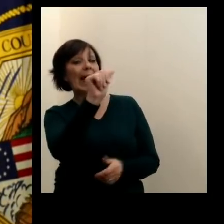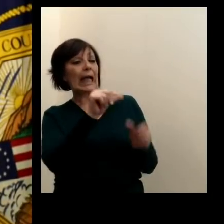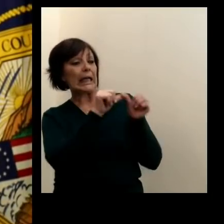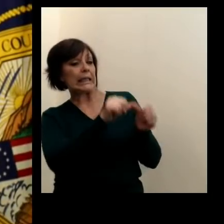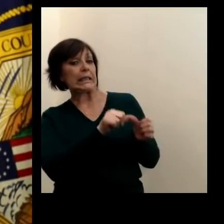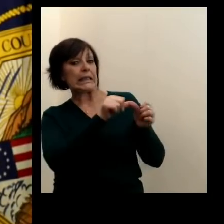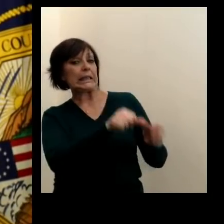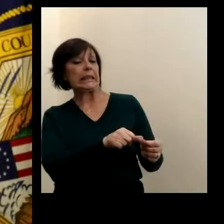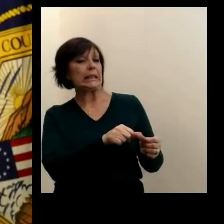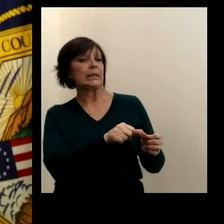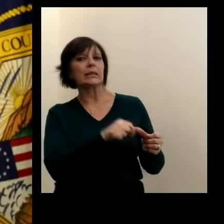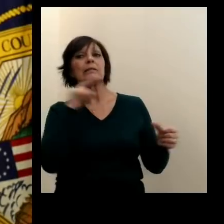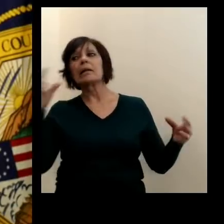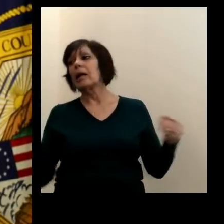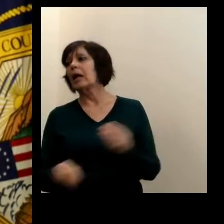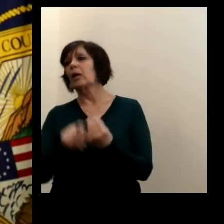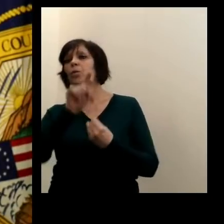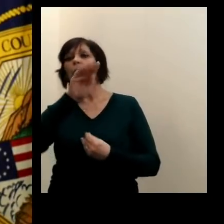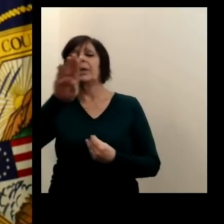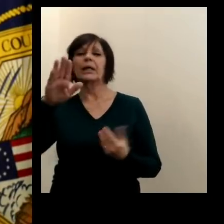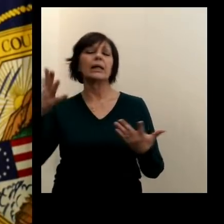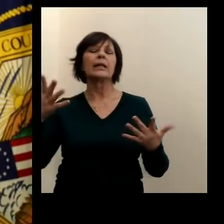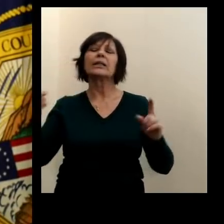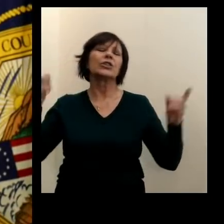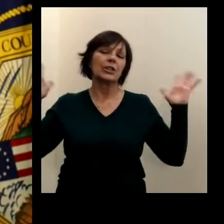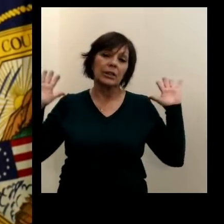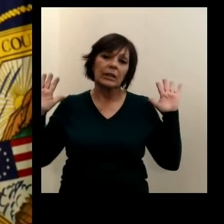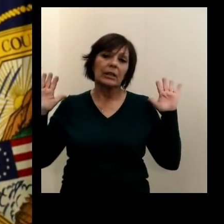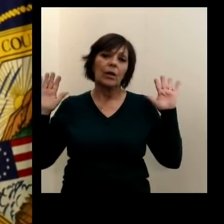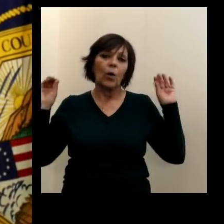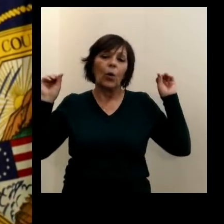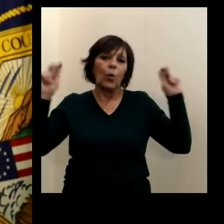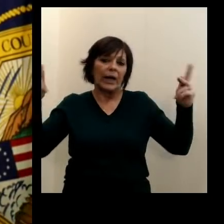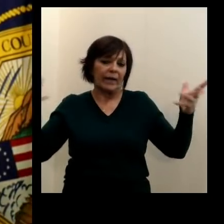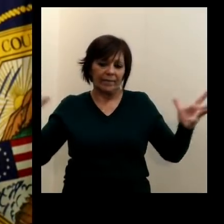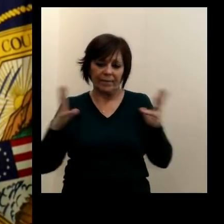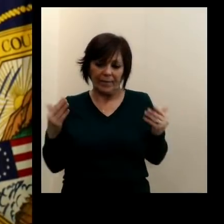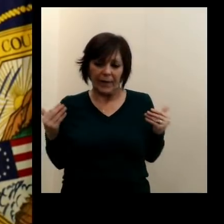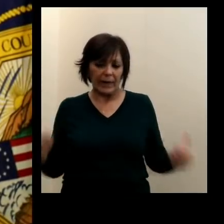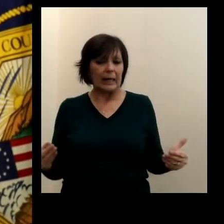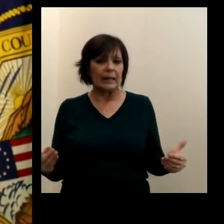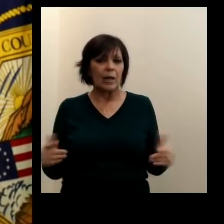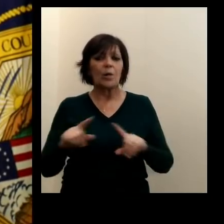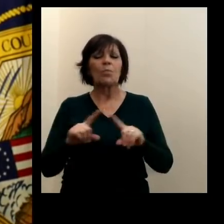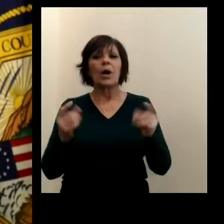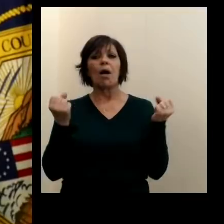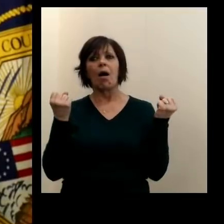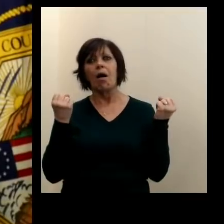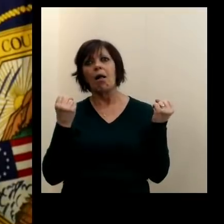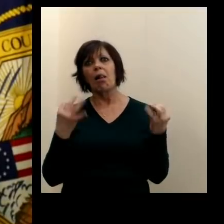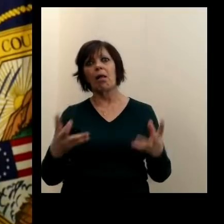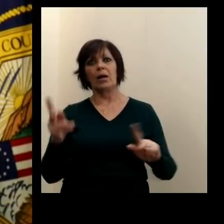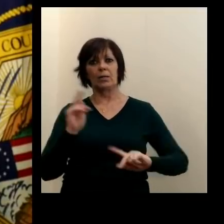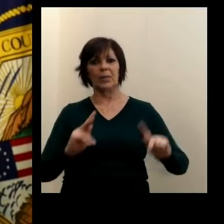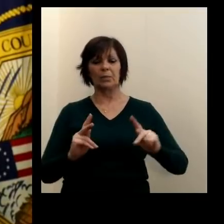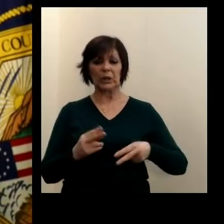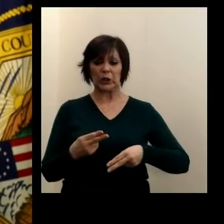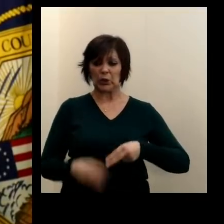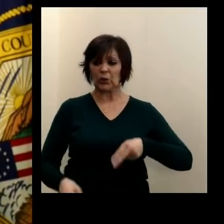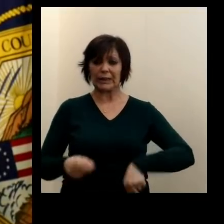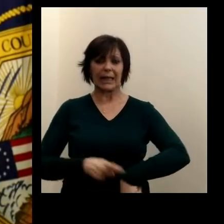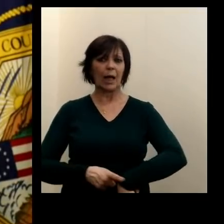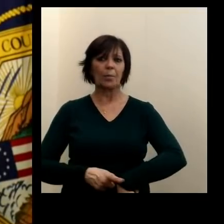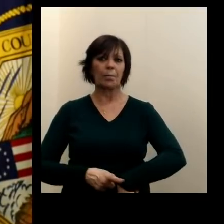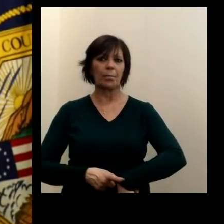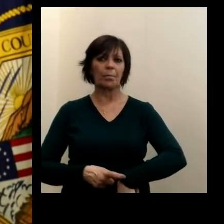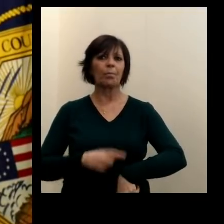on information that was provided from New York State. It changed. Okay. It's just a lot of people in a very short period of time